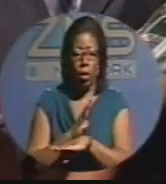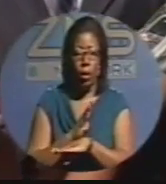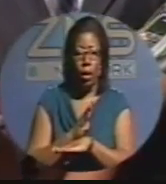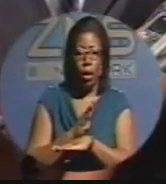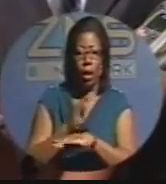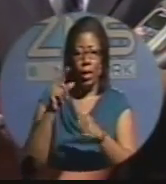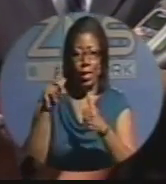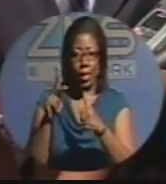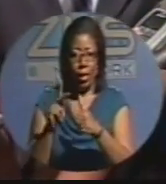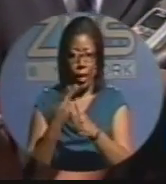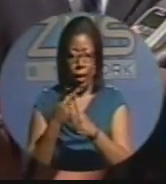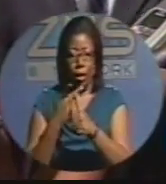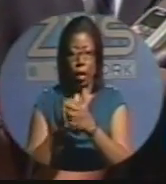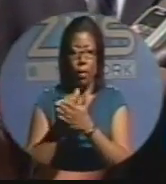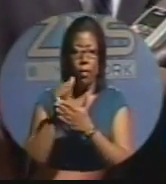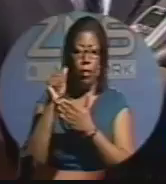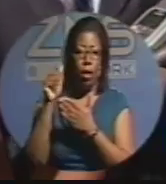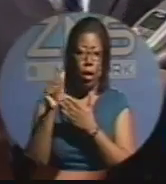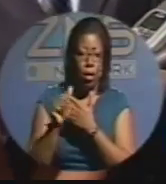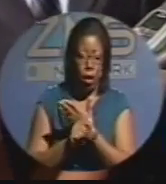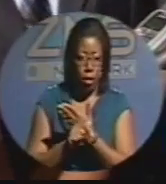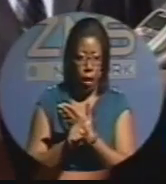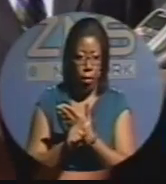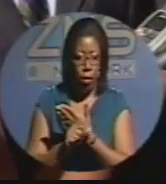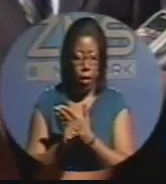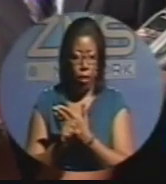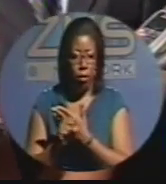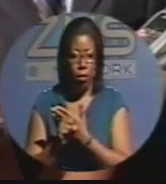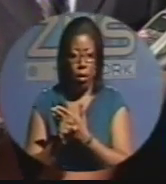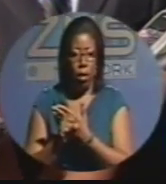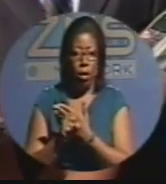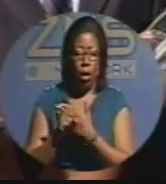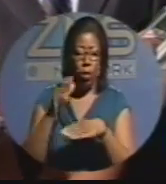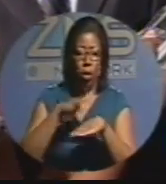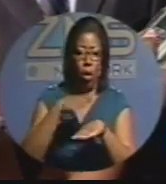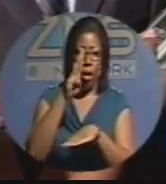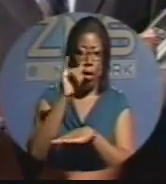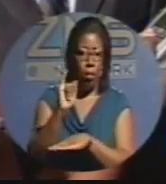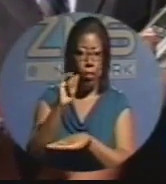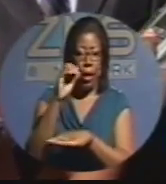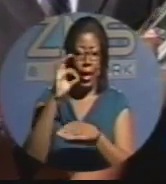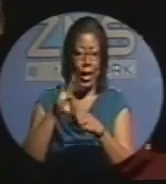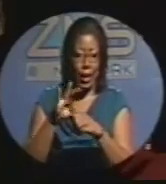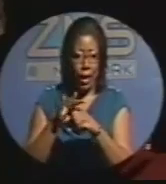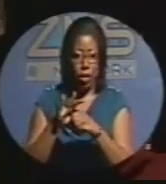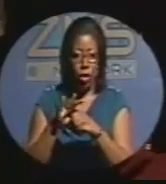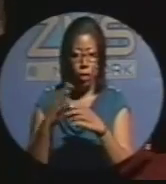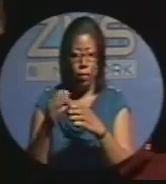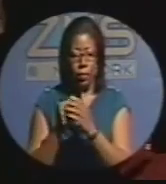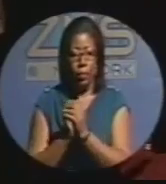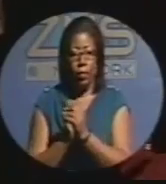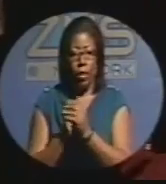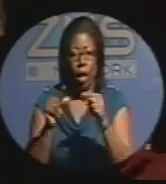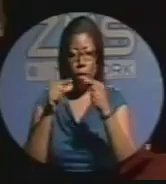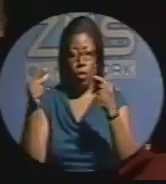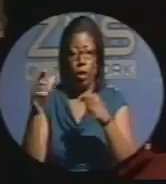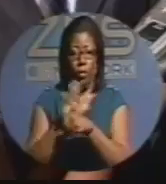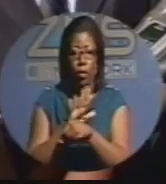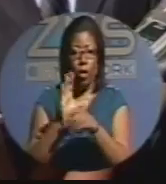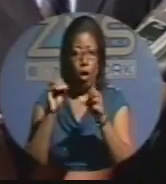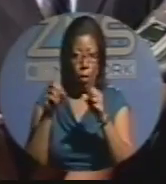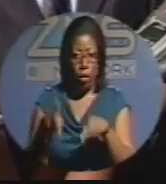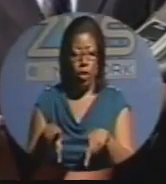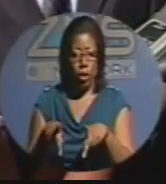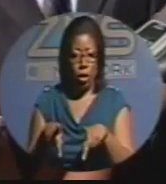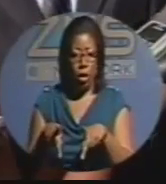of September. The day I expect they will call the by-election. I'll be in Abaco then. I'm grateful for the opportunity to